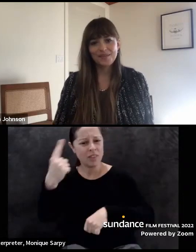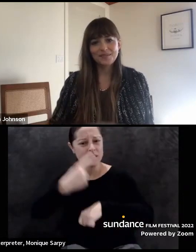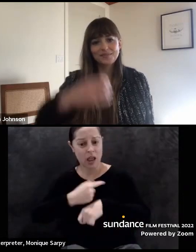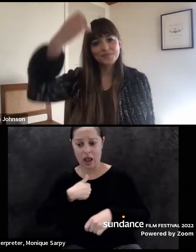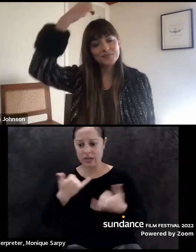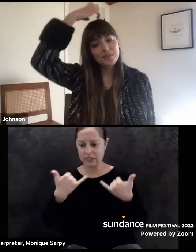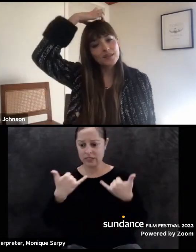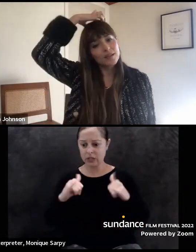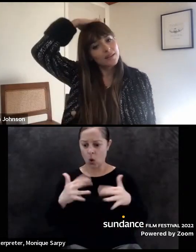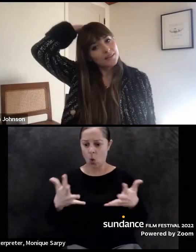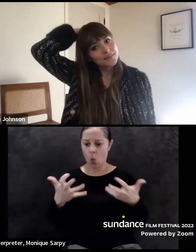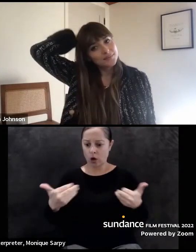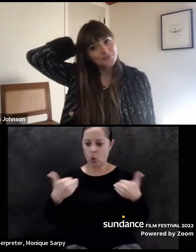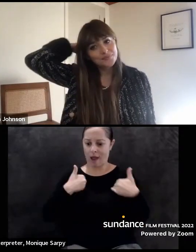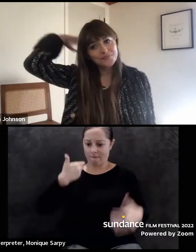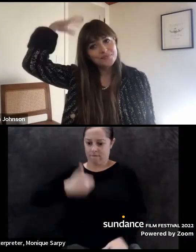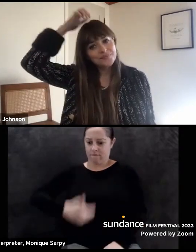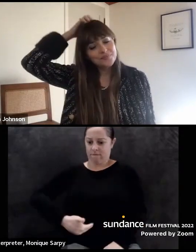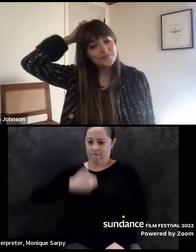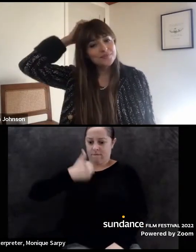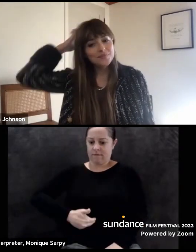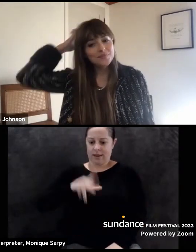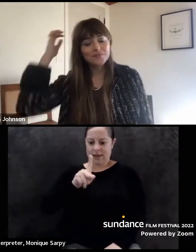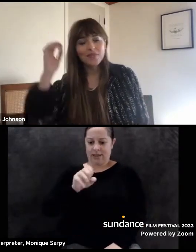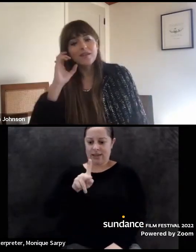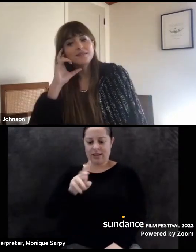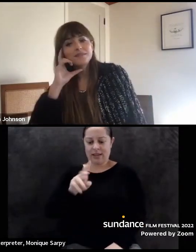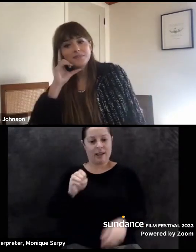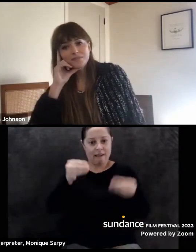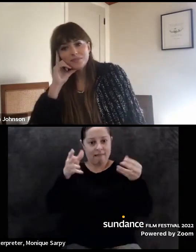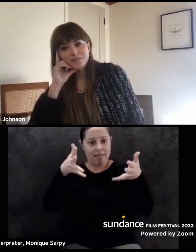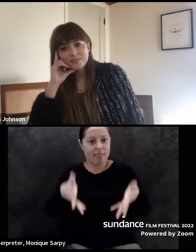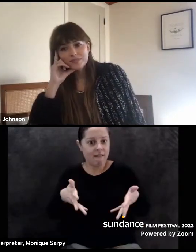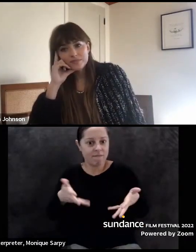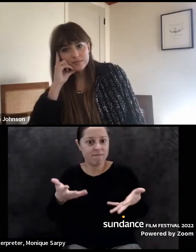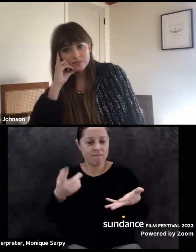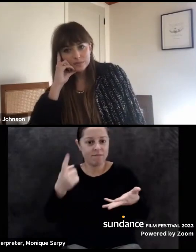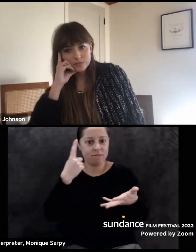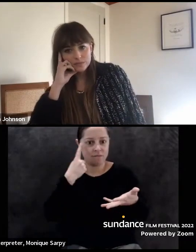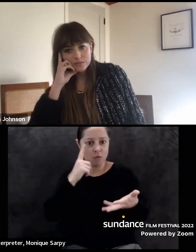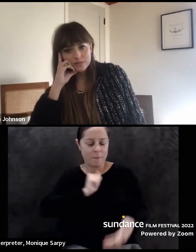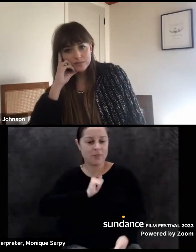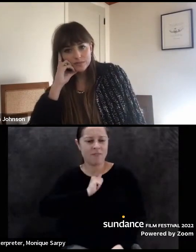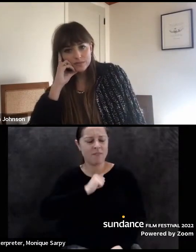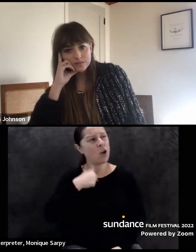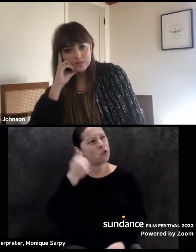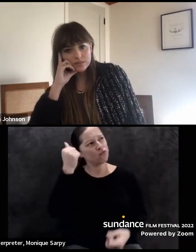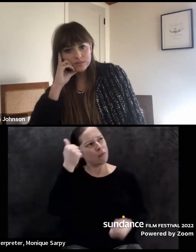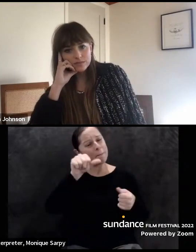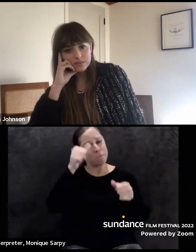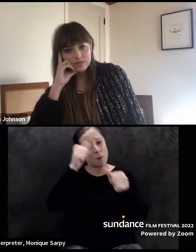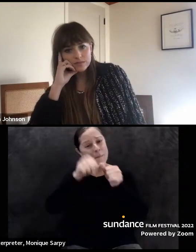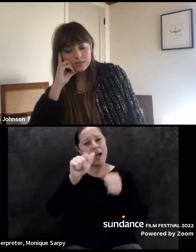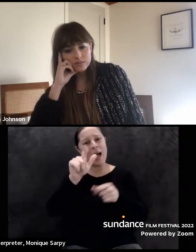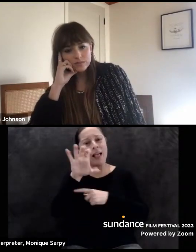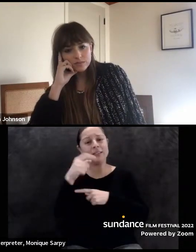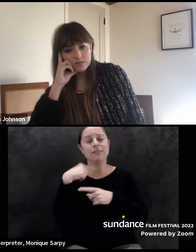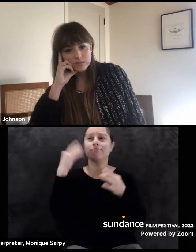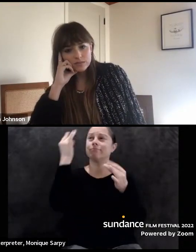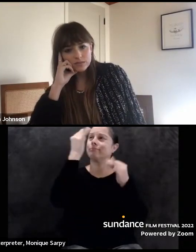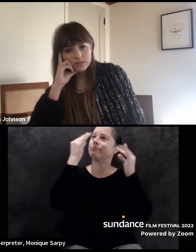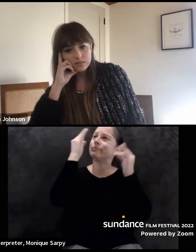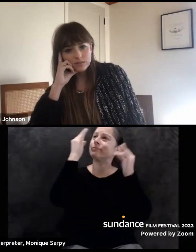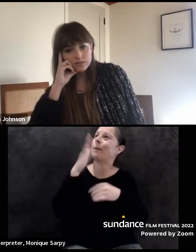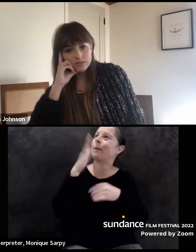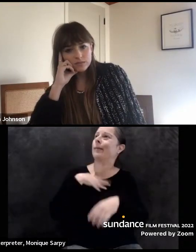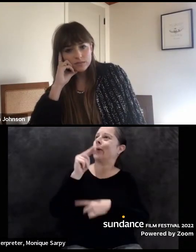of me left at the end of this. And I specifically remember after Alice, in my bedroom, looking around my New York apartment and